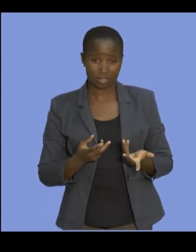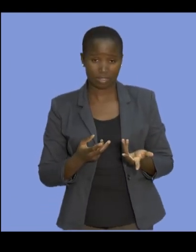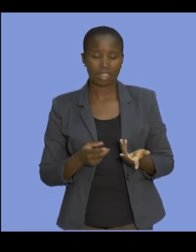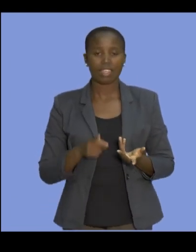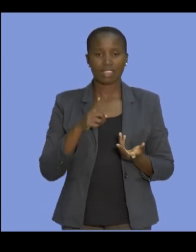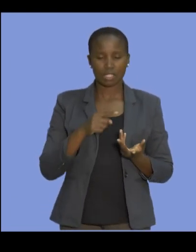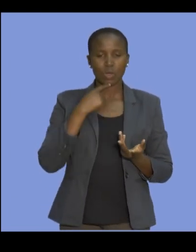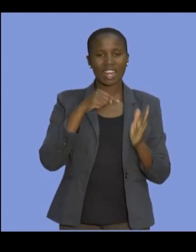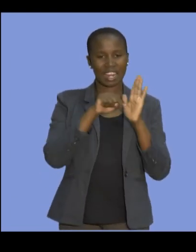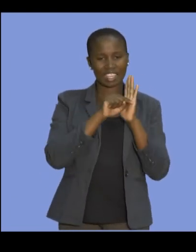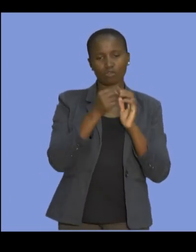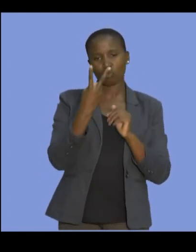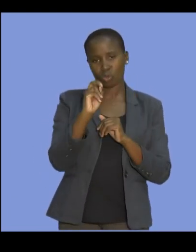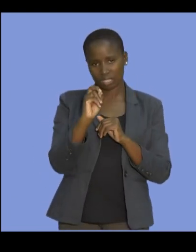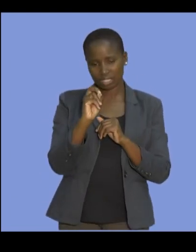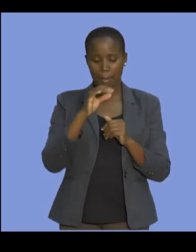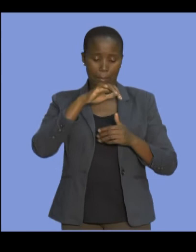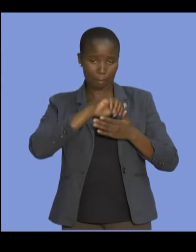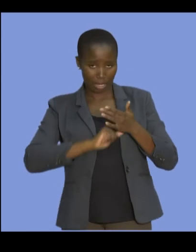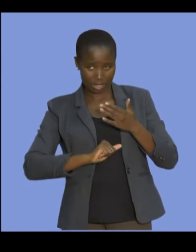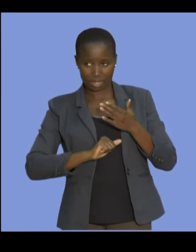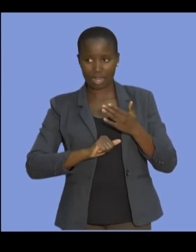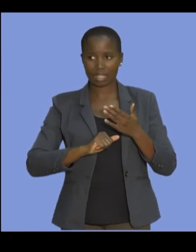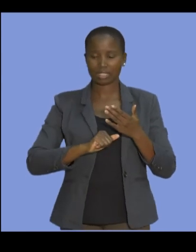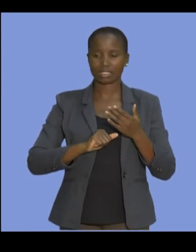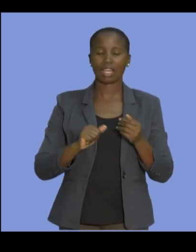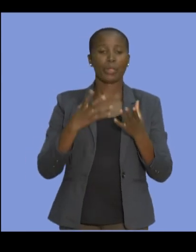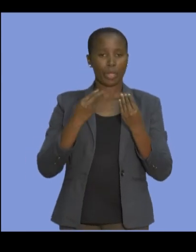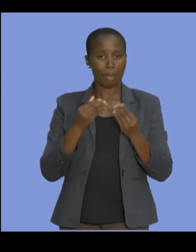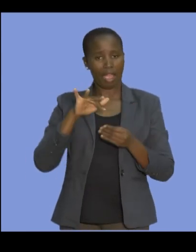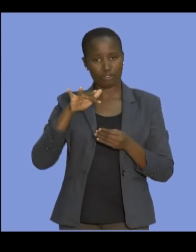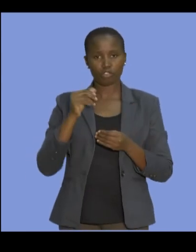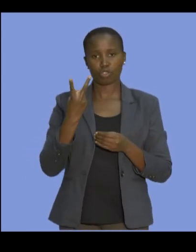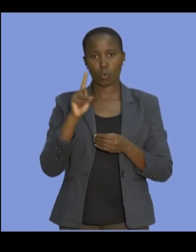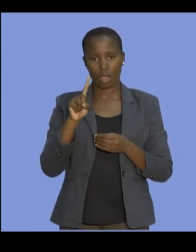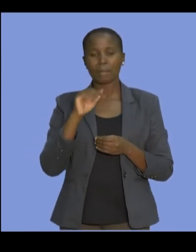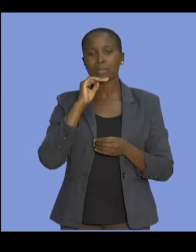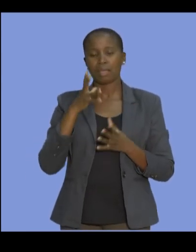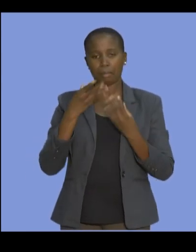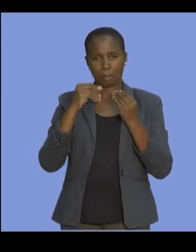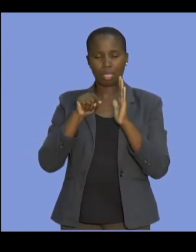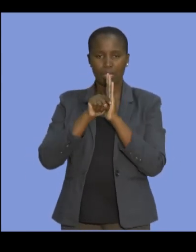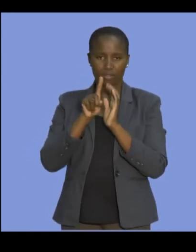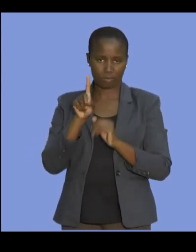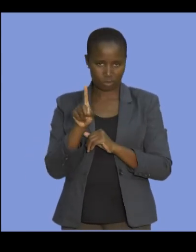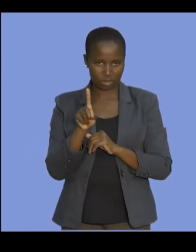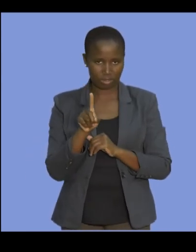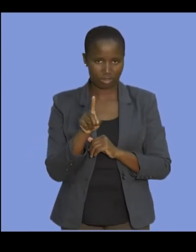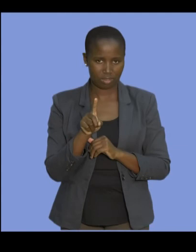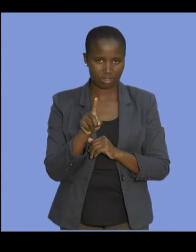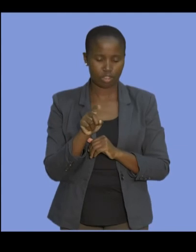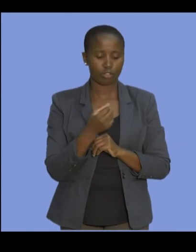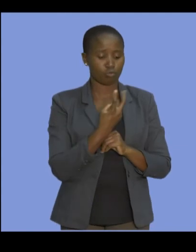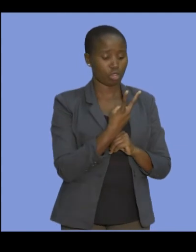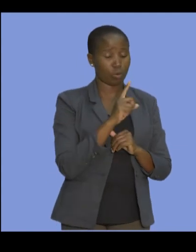20 minus the average. We're getting negative 1. 21 minus the